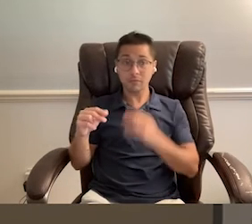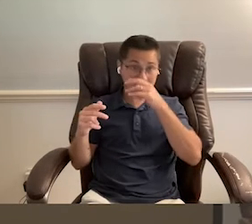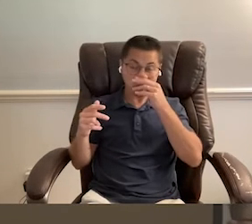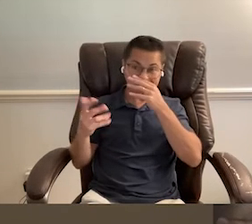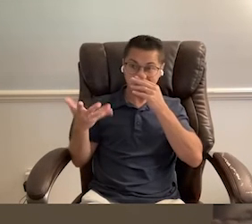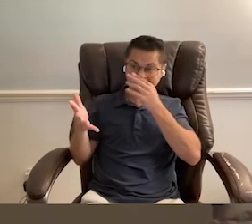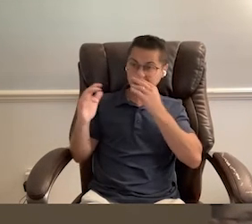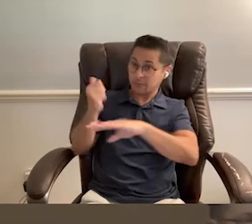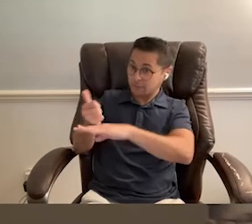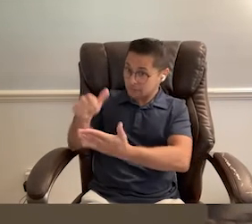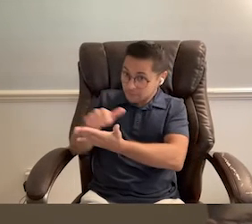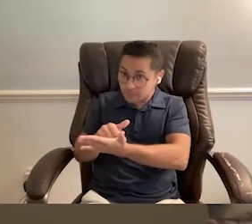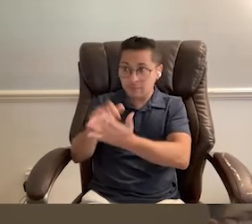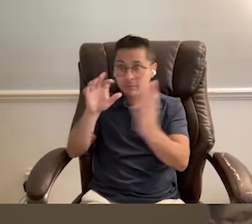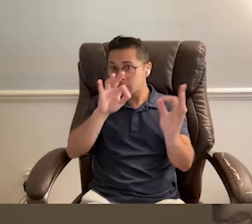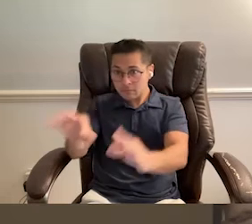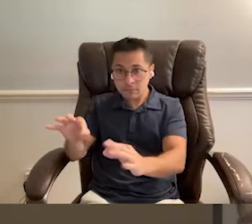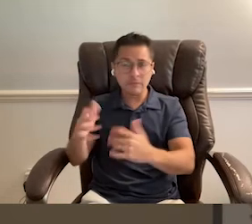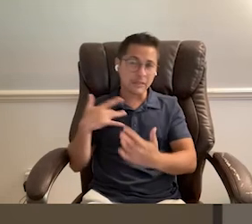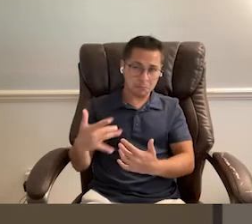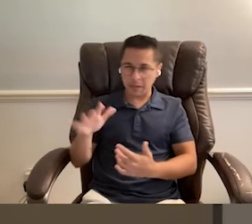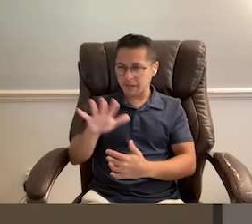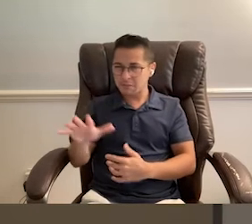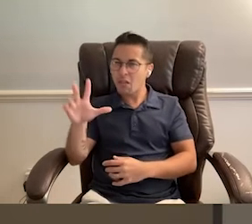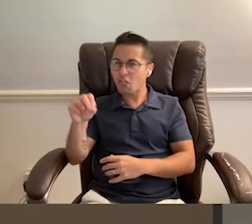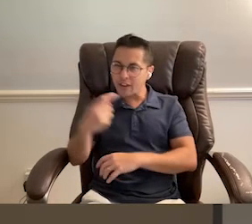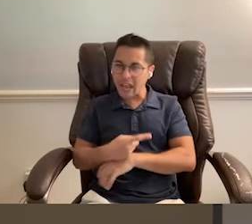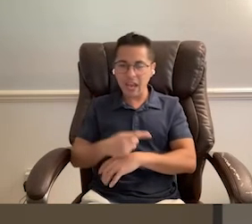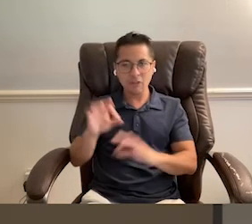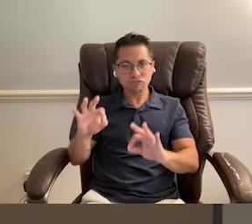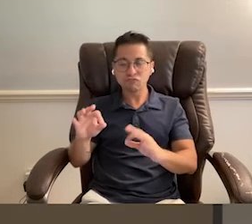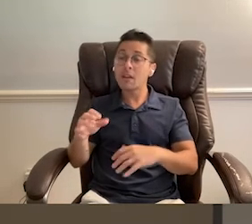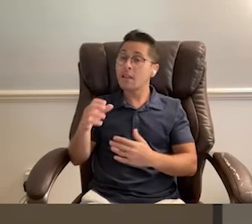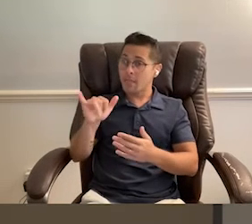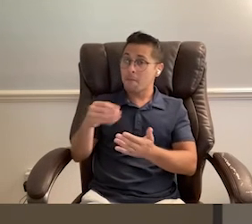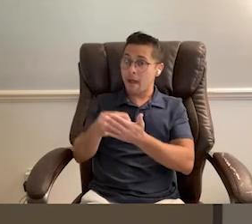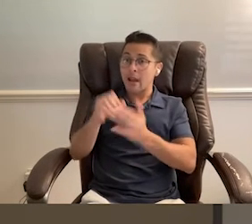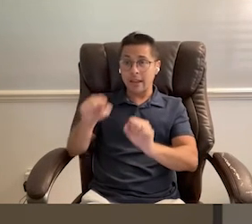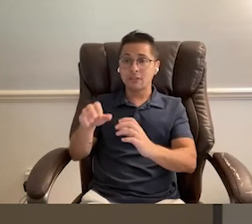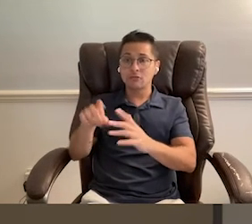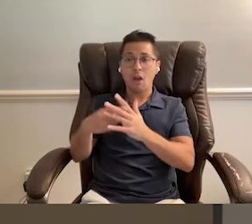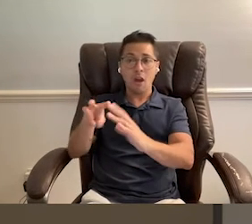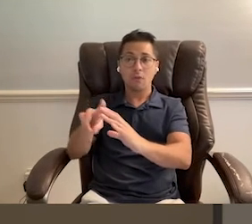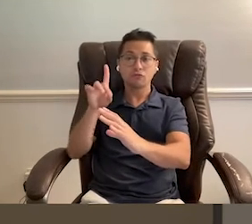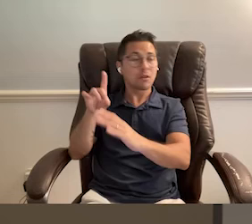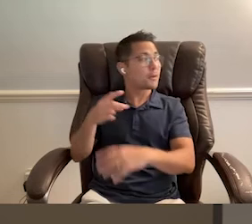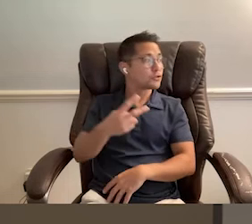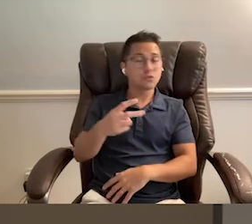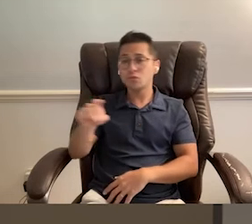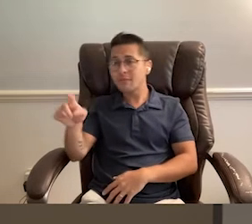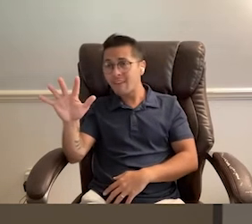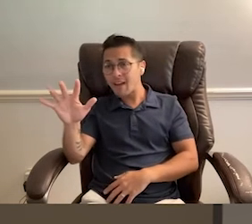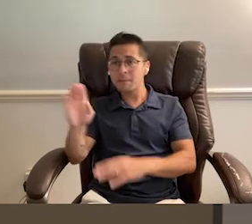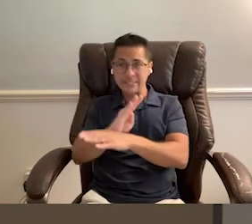good order, which usually takes about 30 days, money can start being withdrawn in usually 2 to 5 business days. And so how do you get money